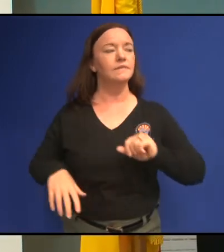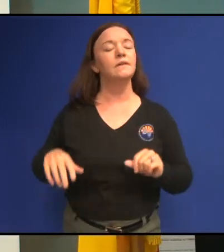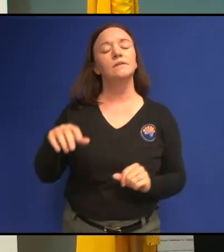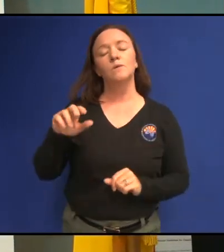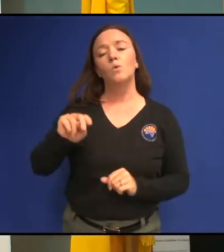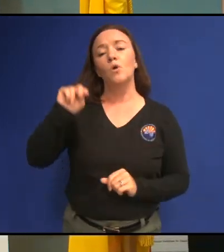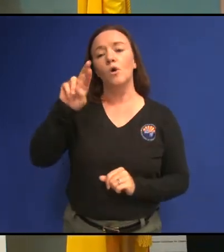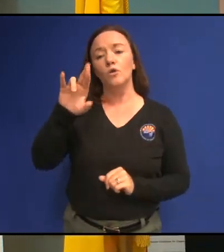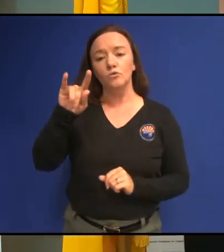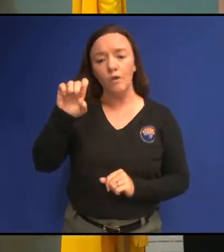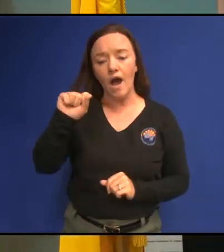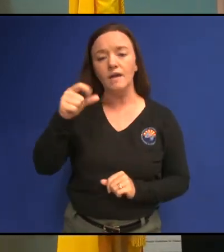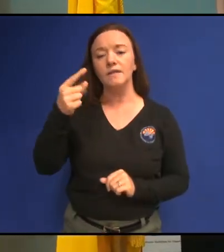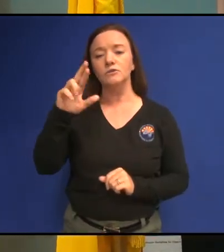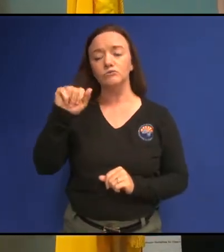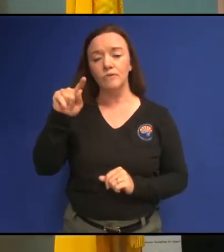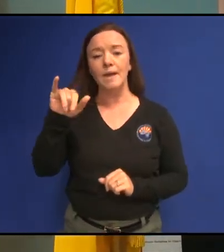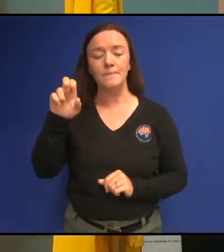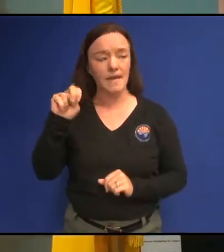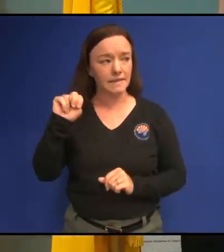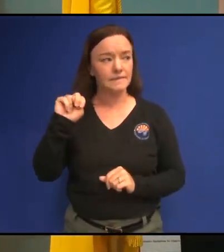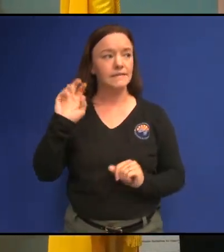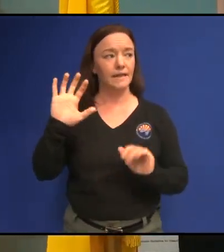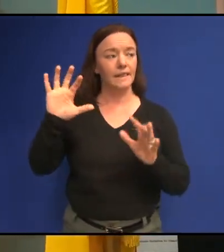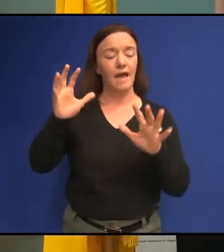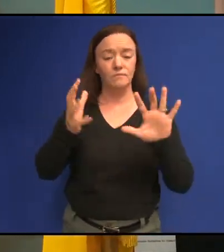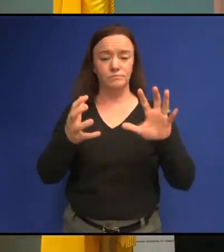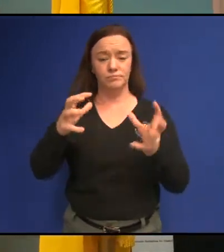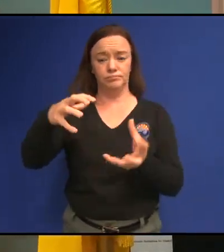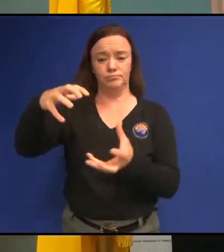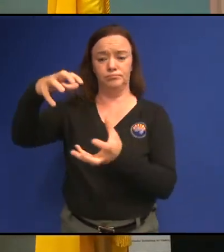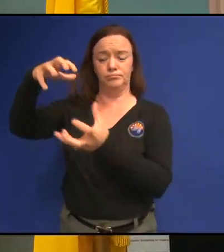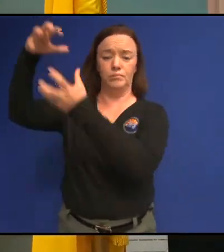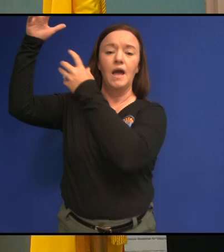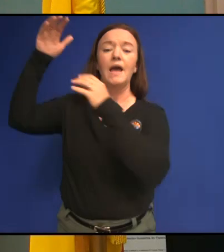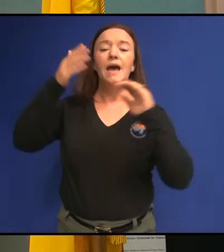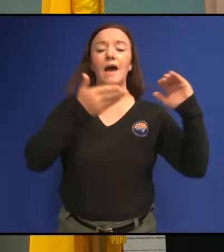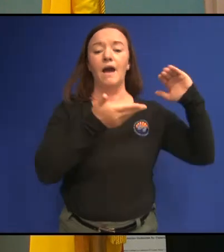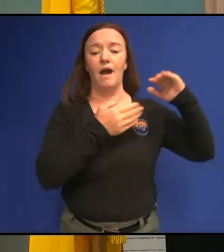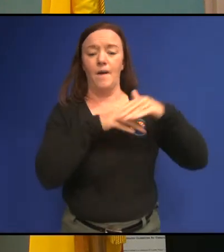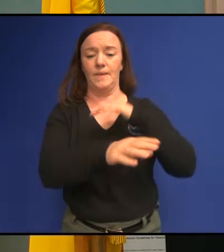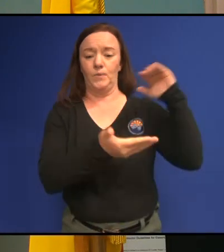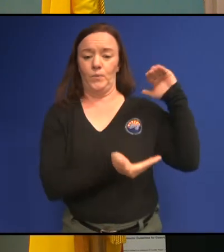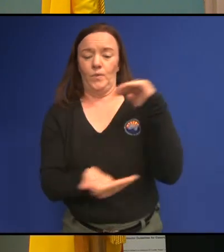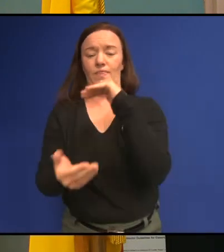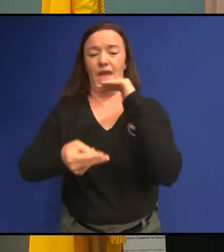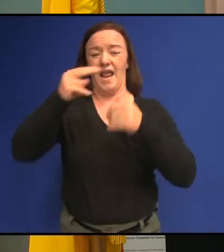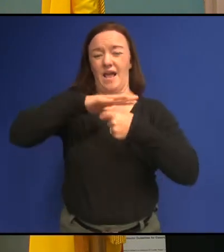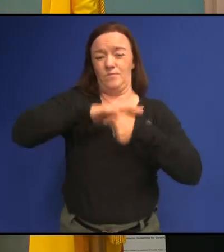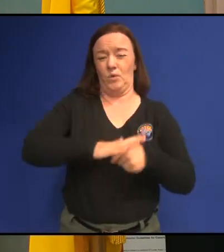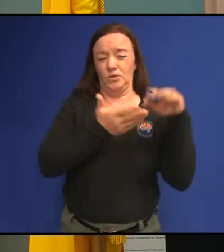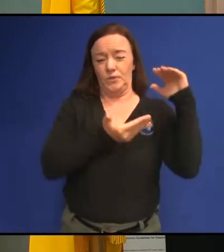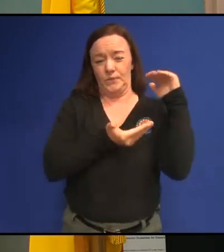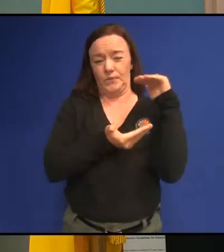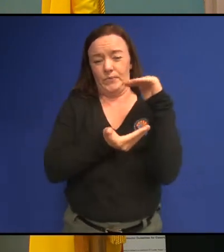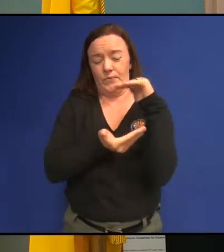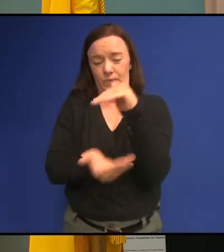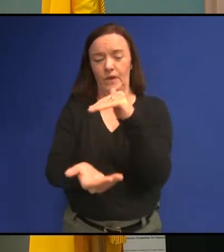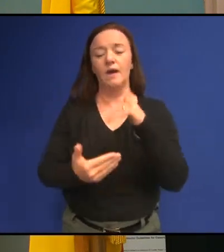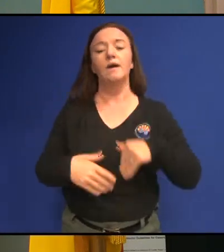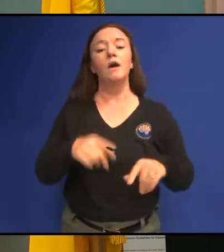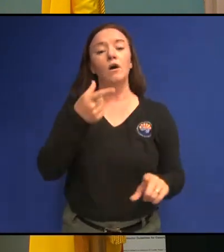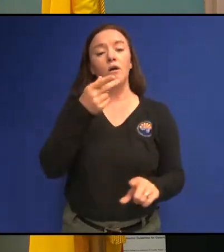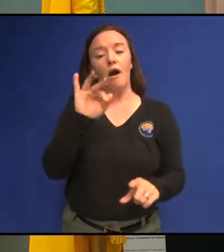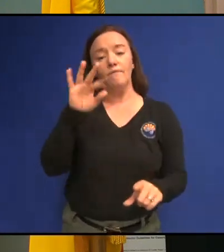lifting out of the area, and then you see that area of high pressure that I was talking about start to build in, and a lot of flow starting to move out of the Gulf of Mexico. There's